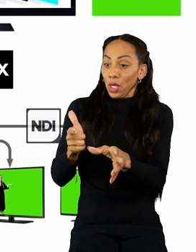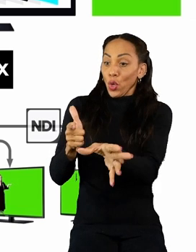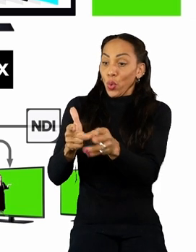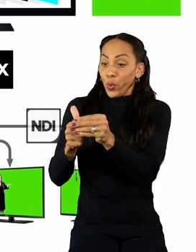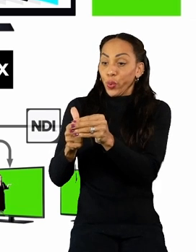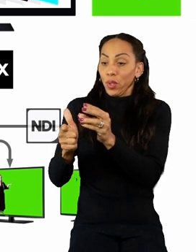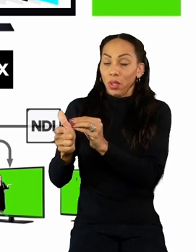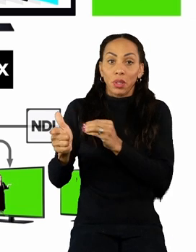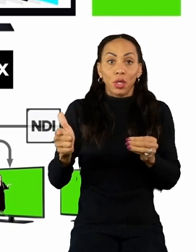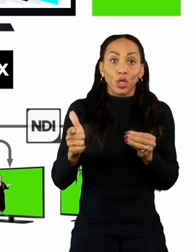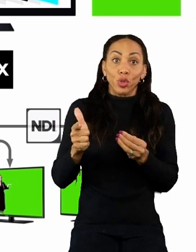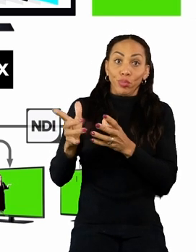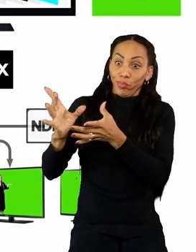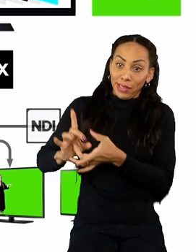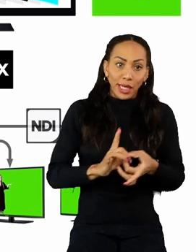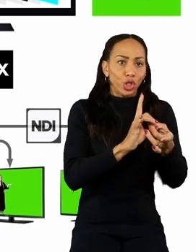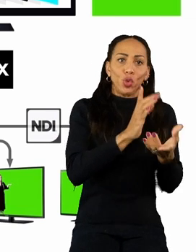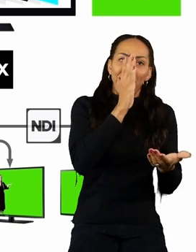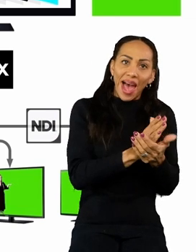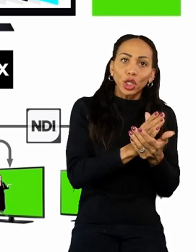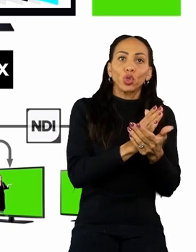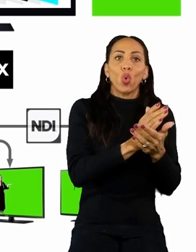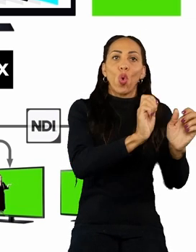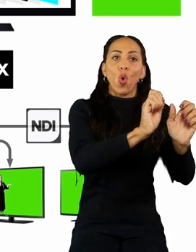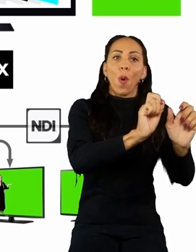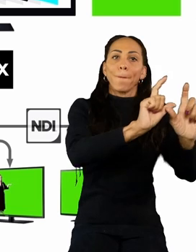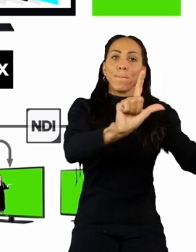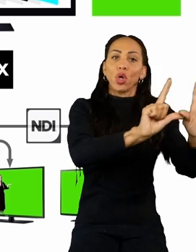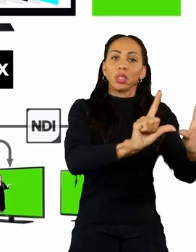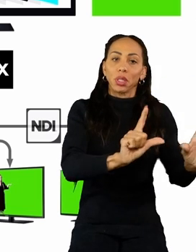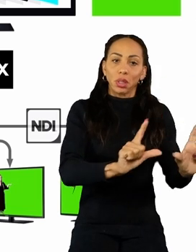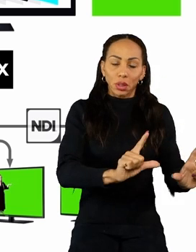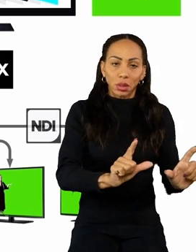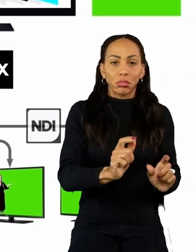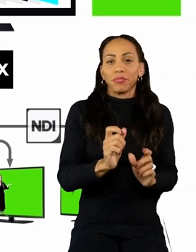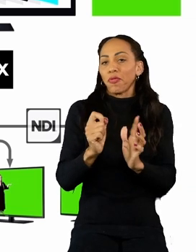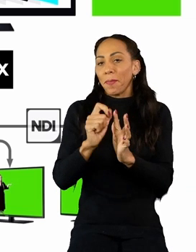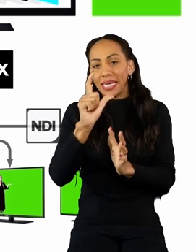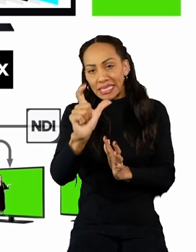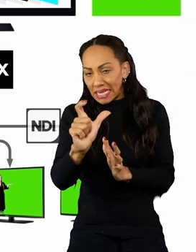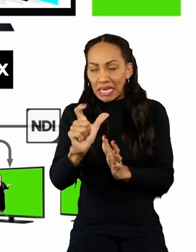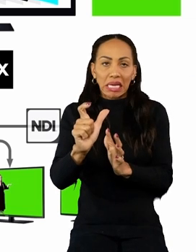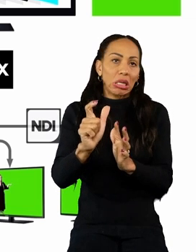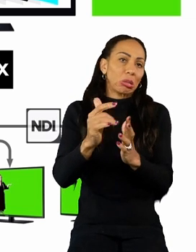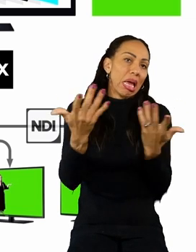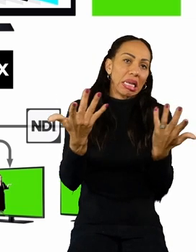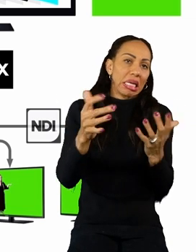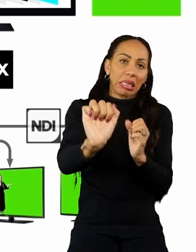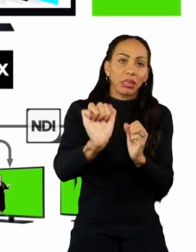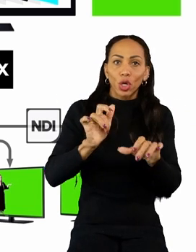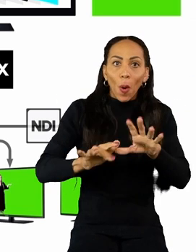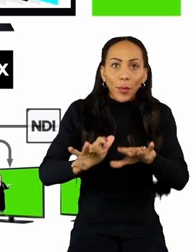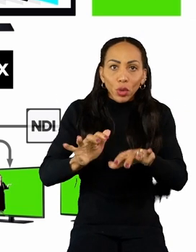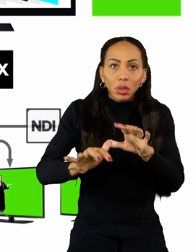Network Distribution Interface, NDI, which means you can take out video feed to actual physical monitors, not